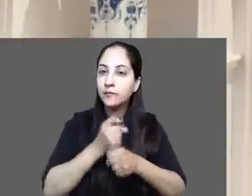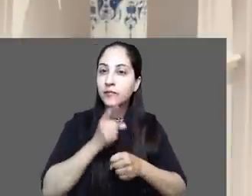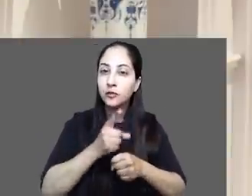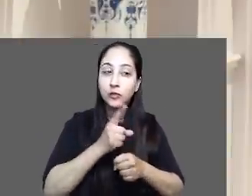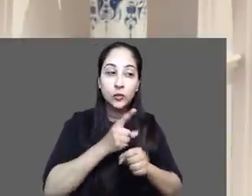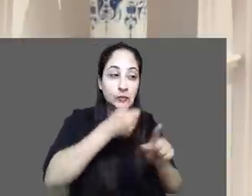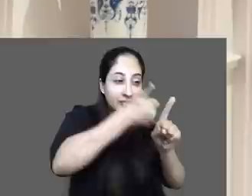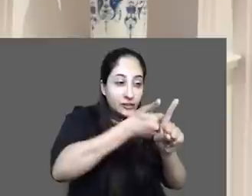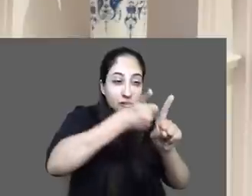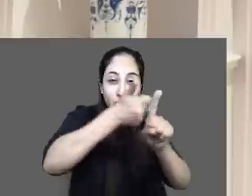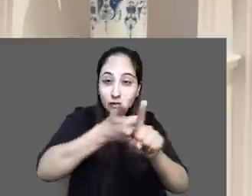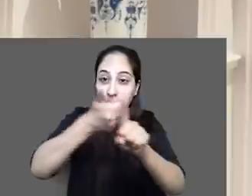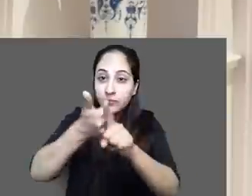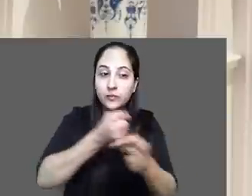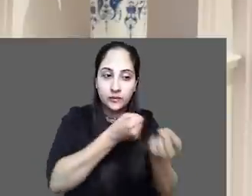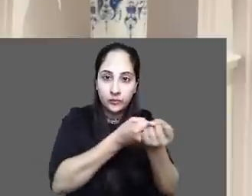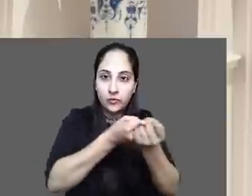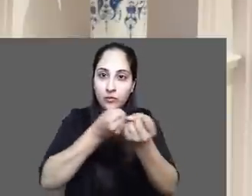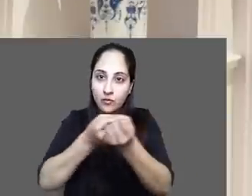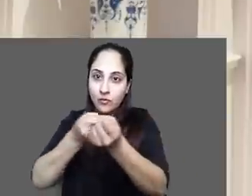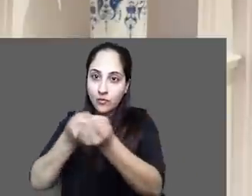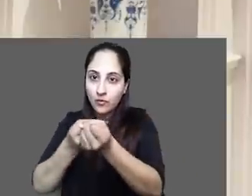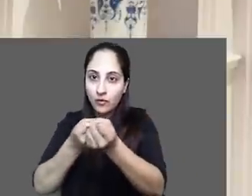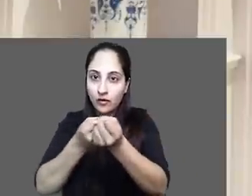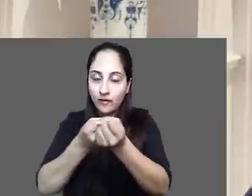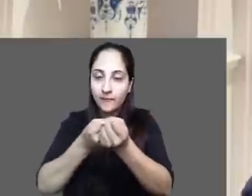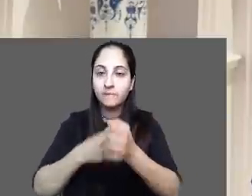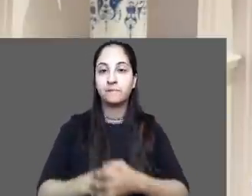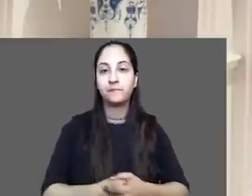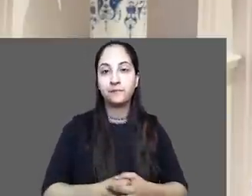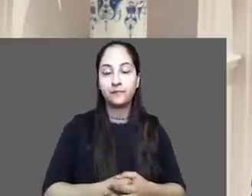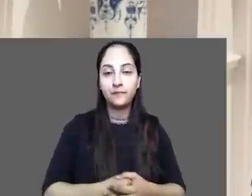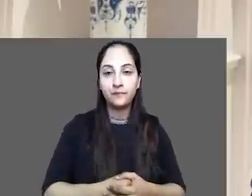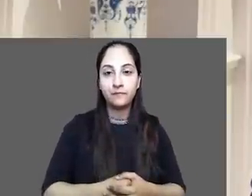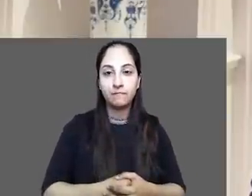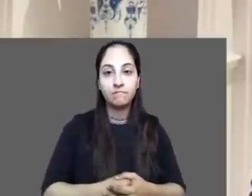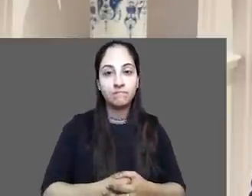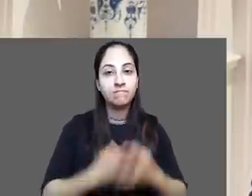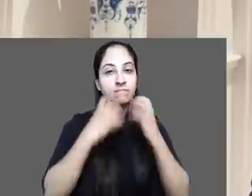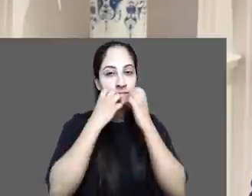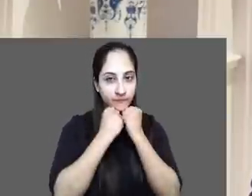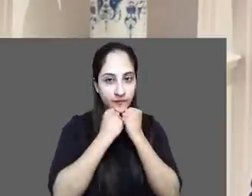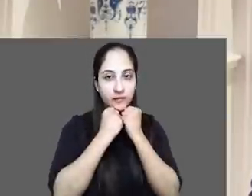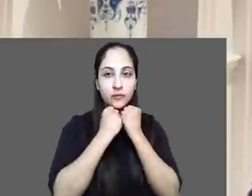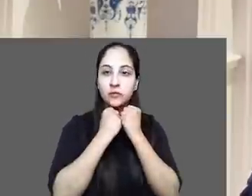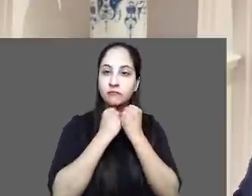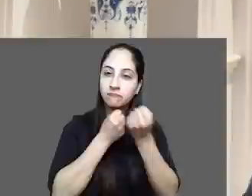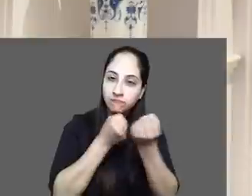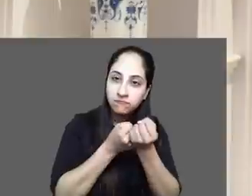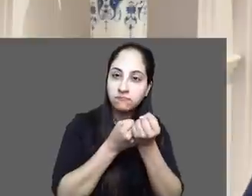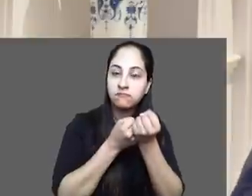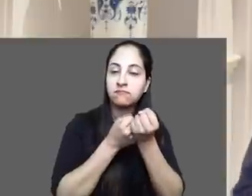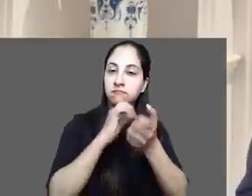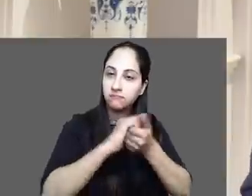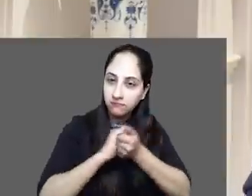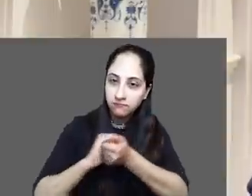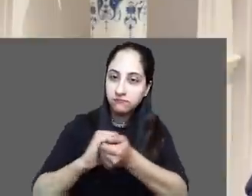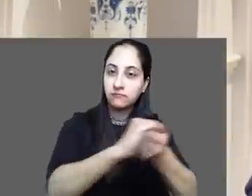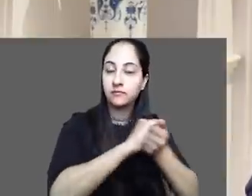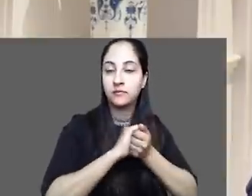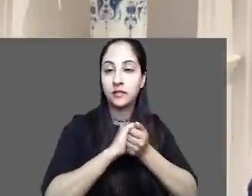in achieving their goals. And you know, a couple of weeks ago, you know, we started a new